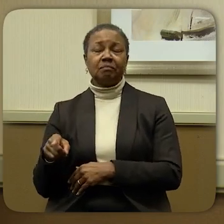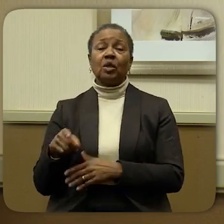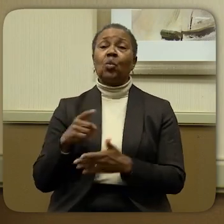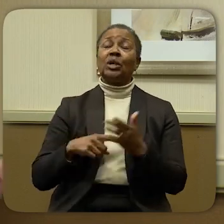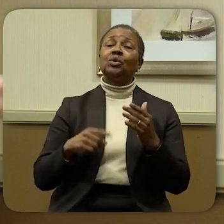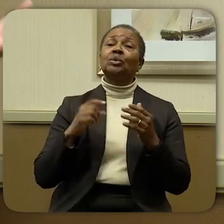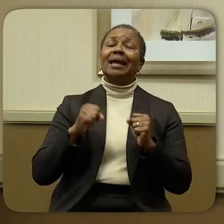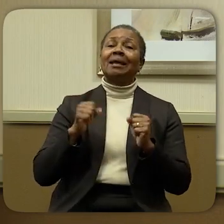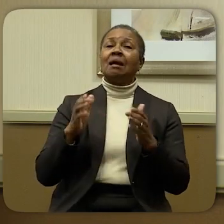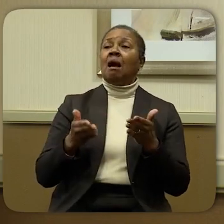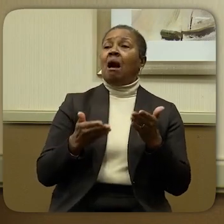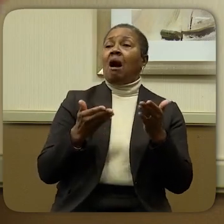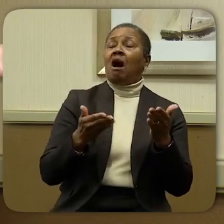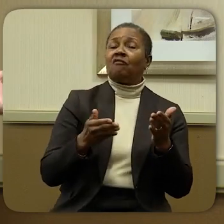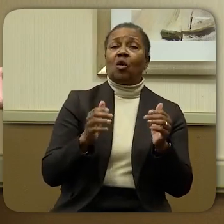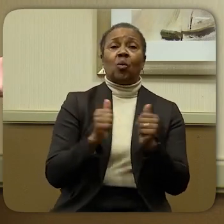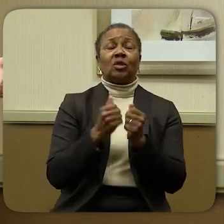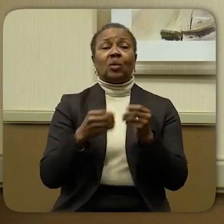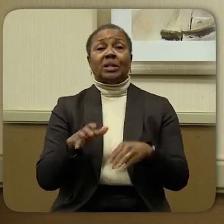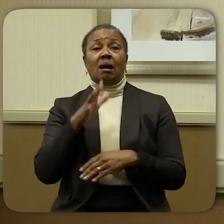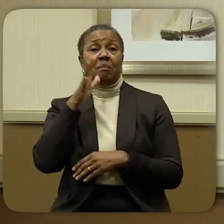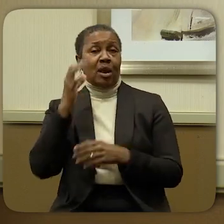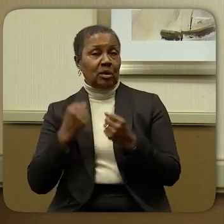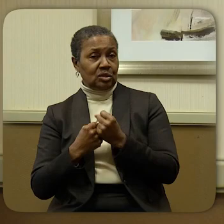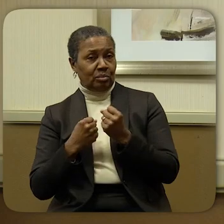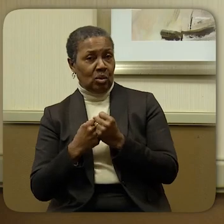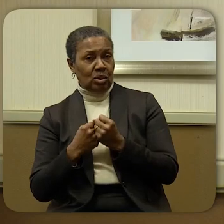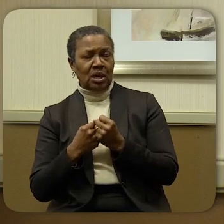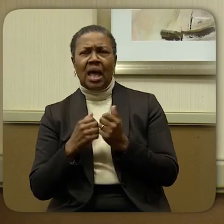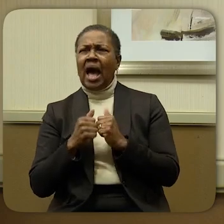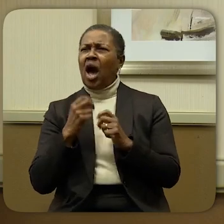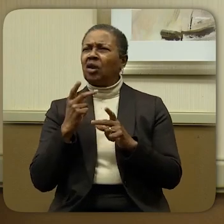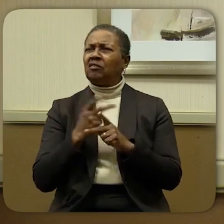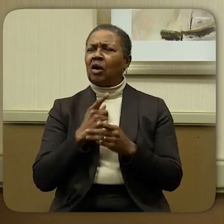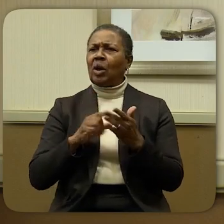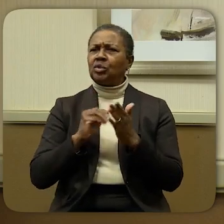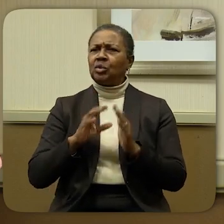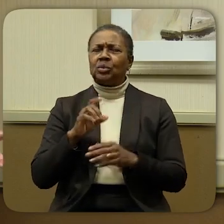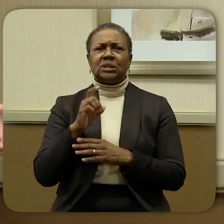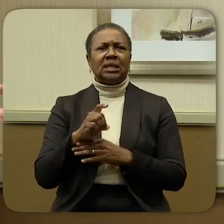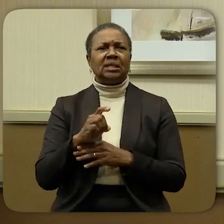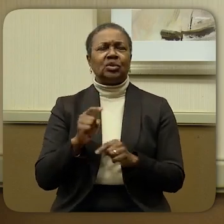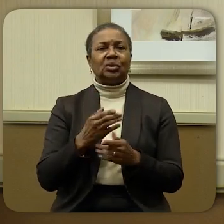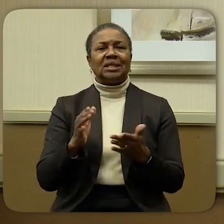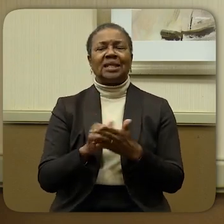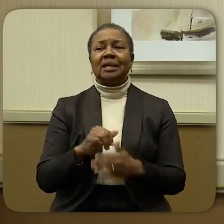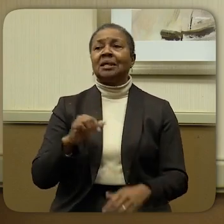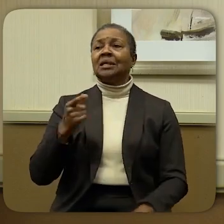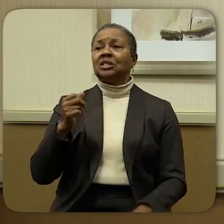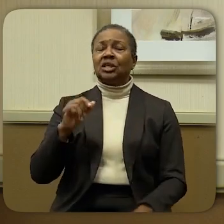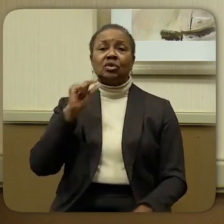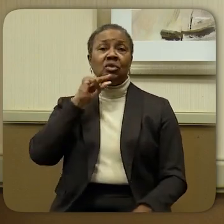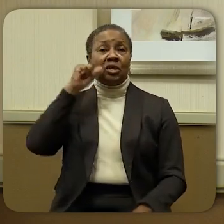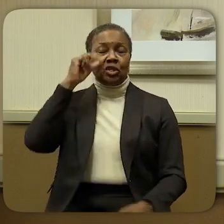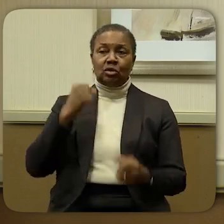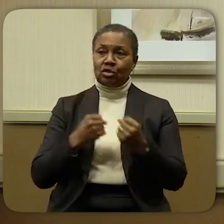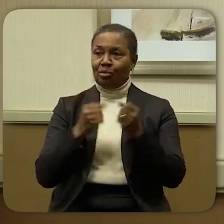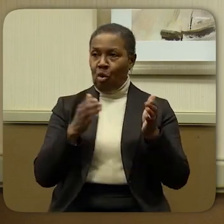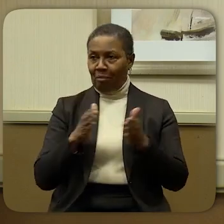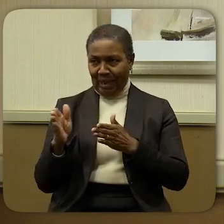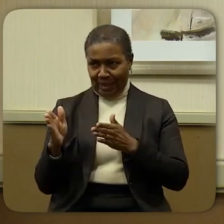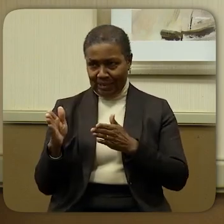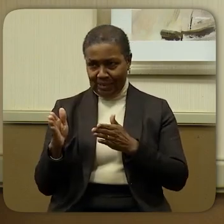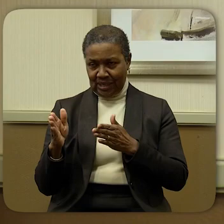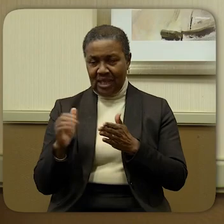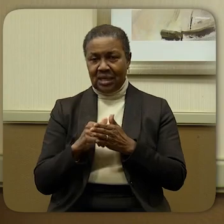parent support. So one of the ways that we figure out what students might need is using things like gender support plans. So again,